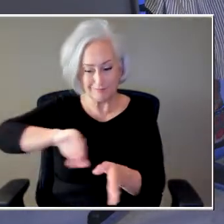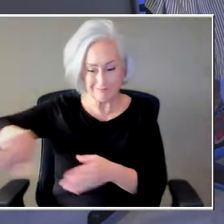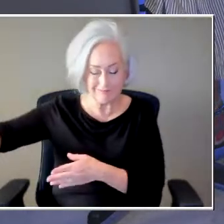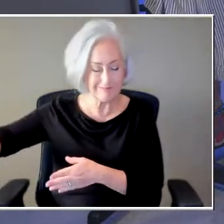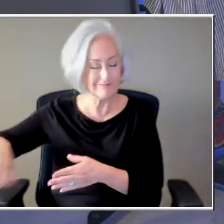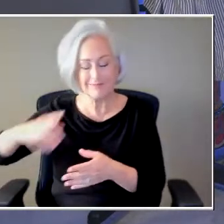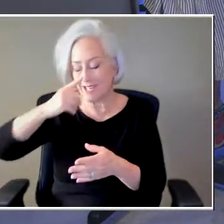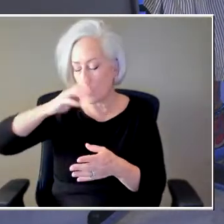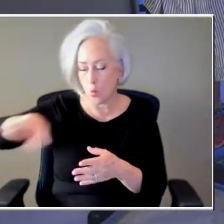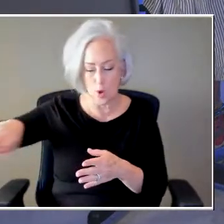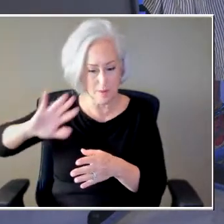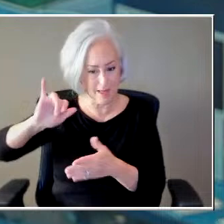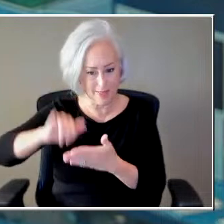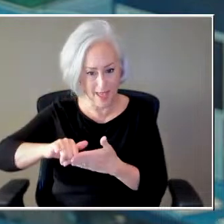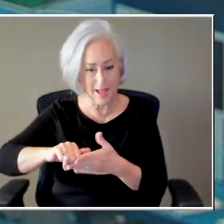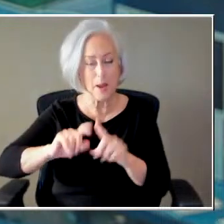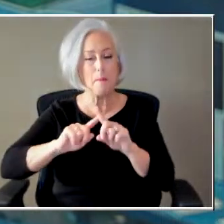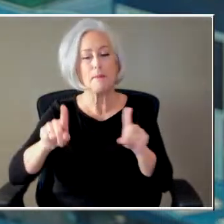to look forward to?